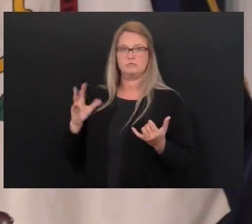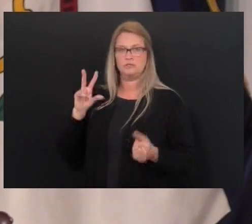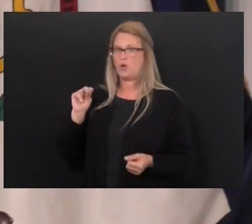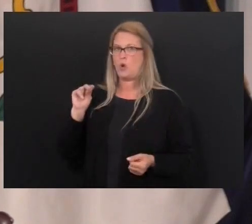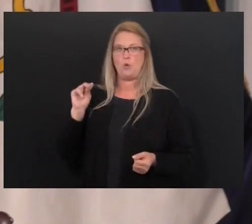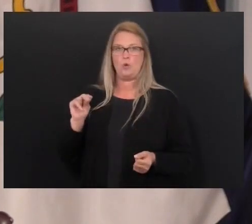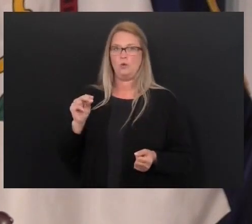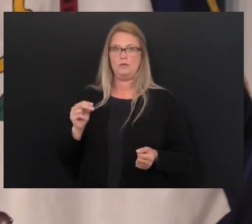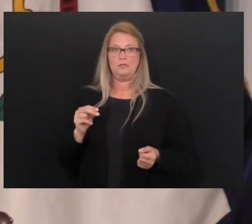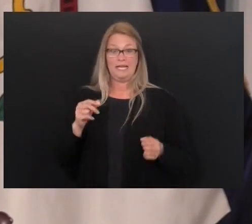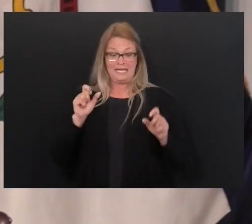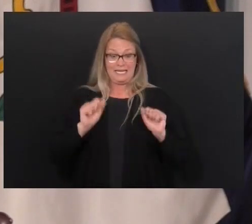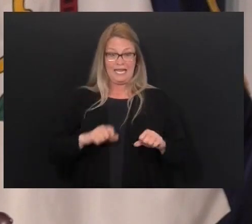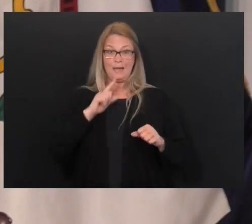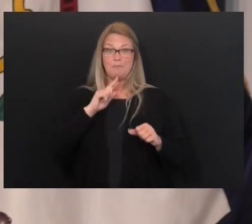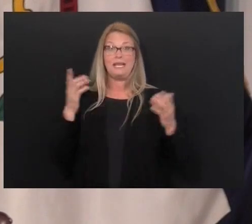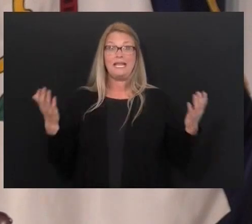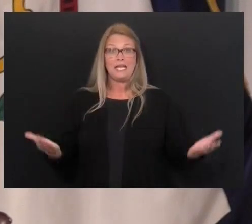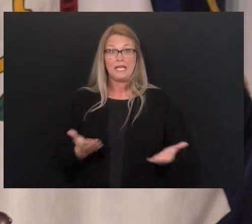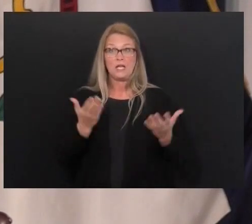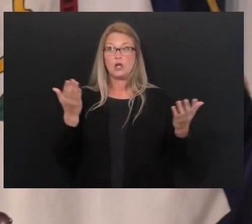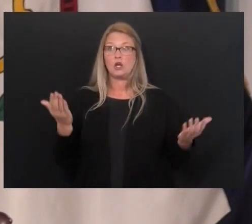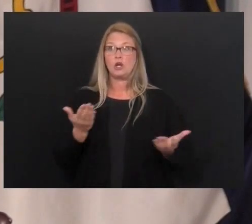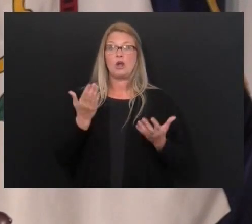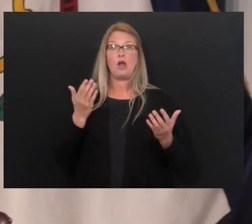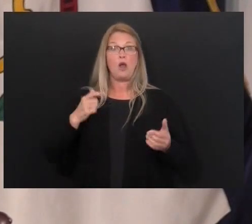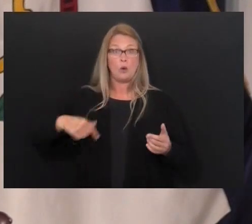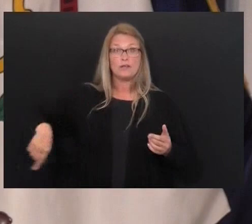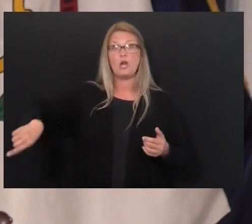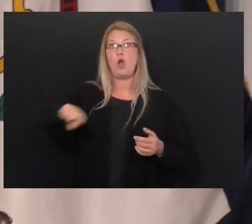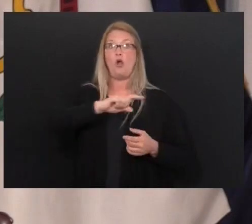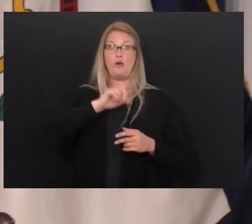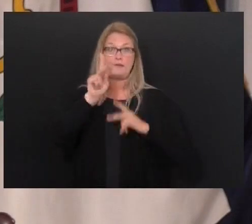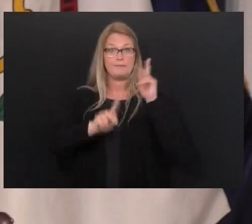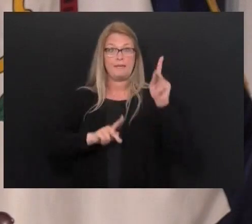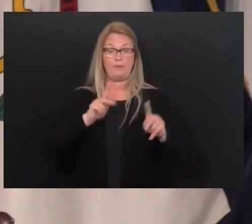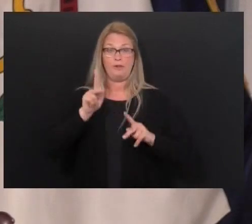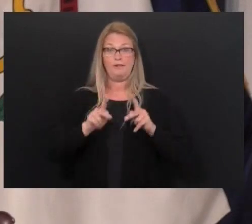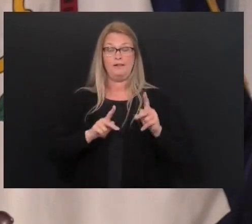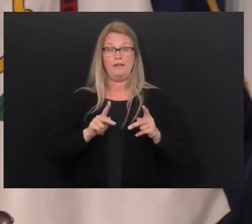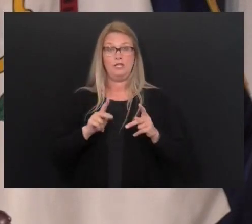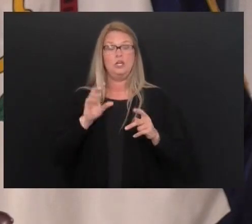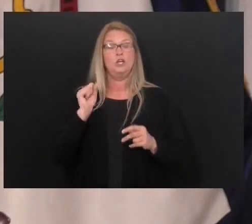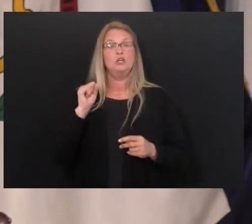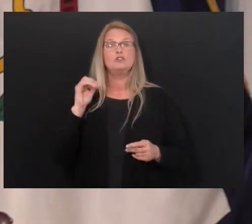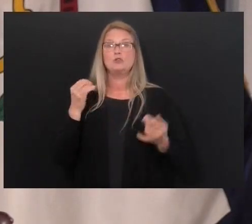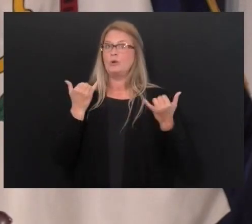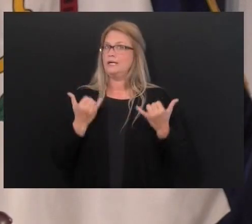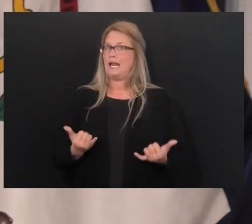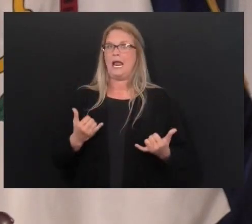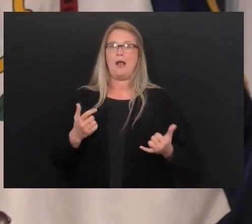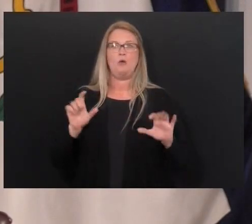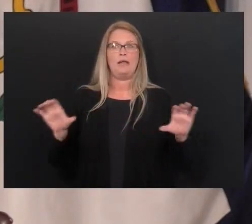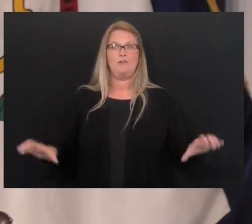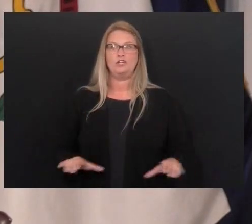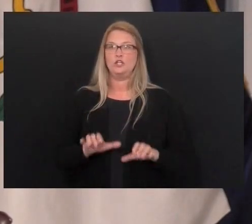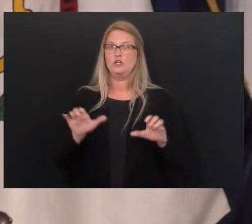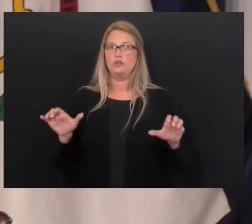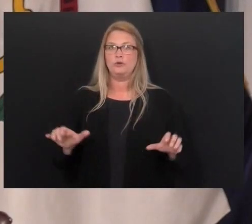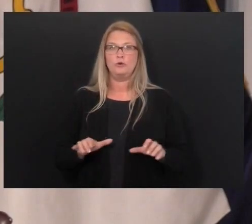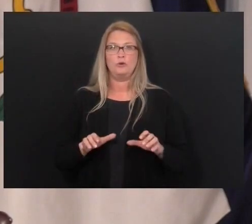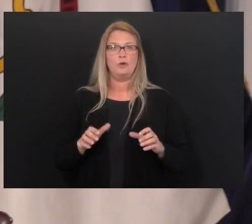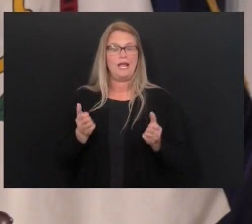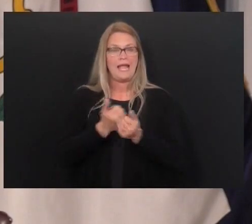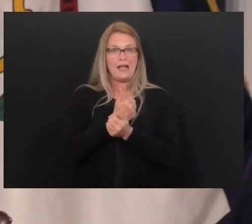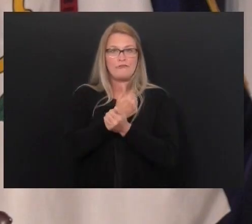desk. It's right here with us all. Now, what we got to do is we've got to absolutely do everything